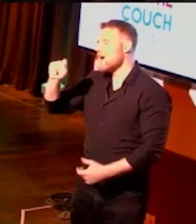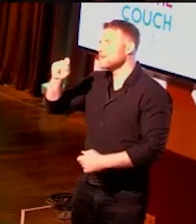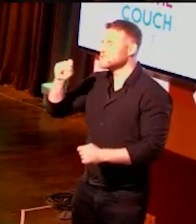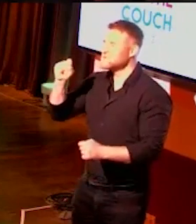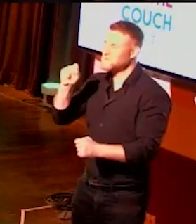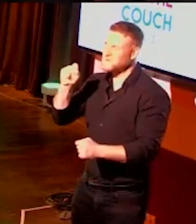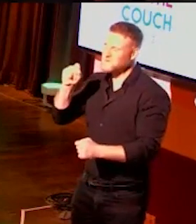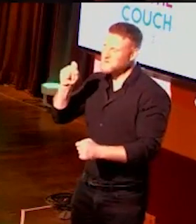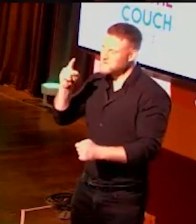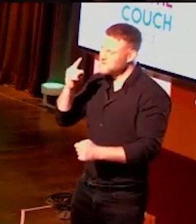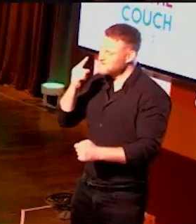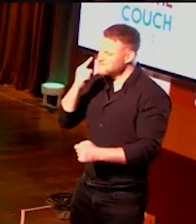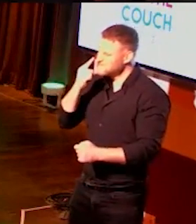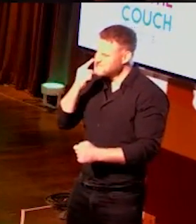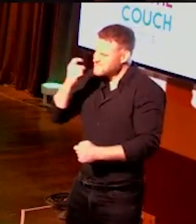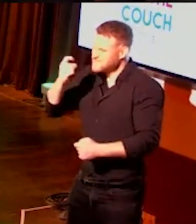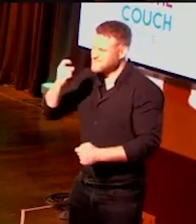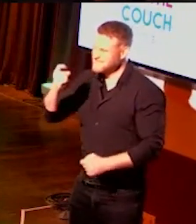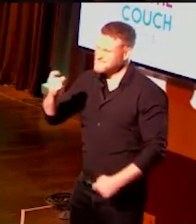at your nose,